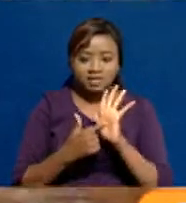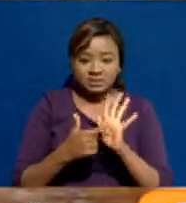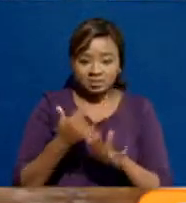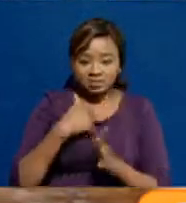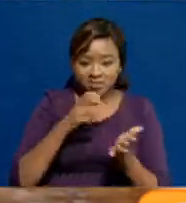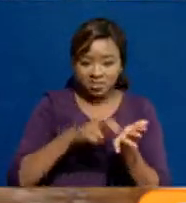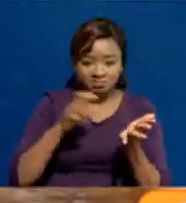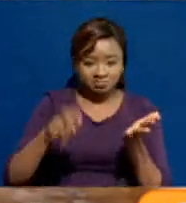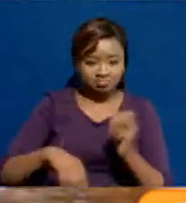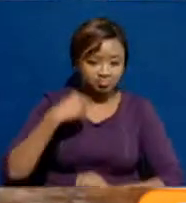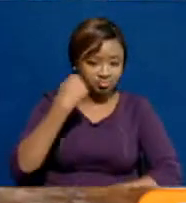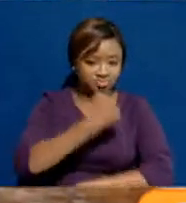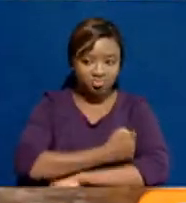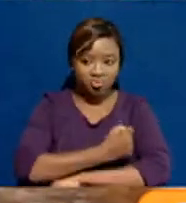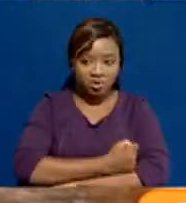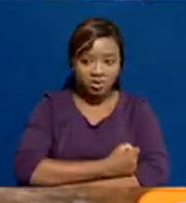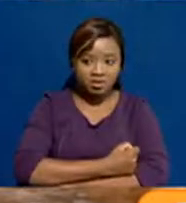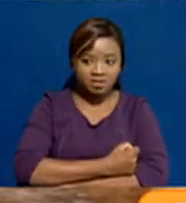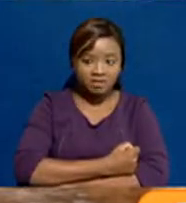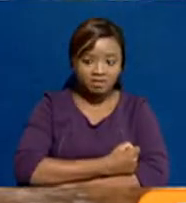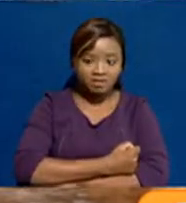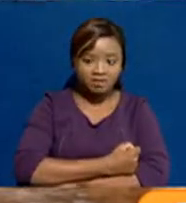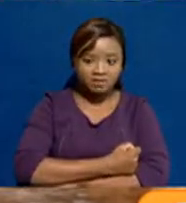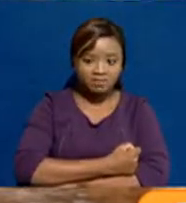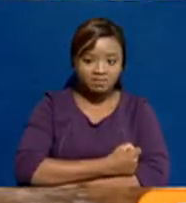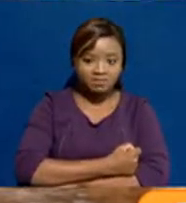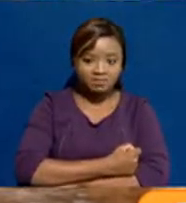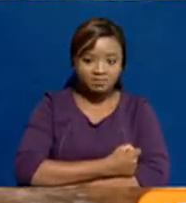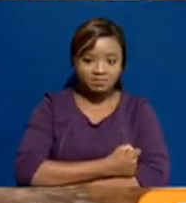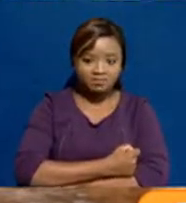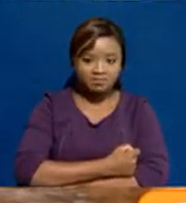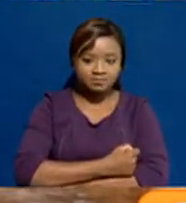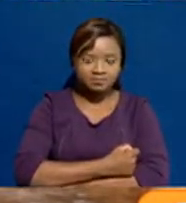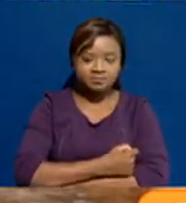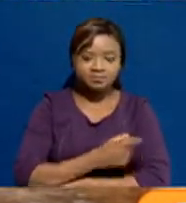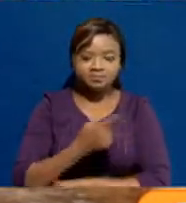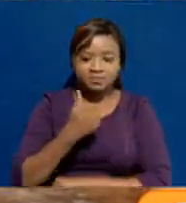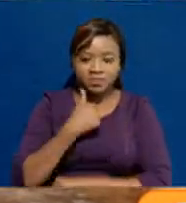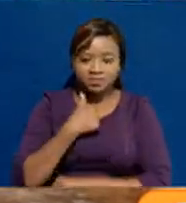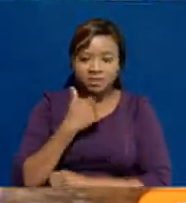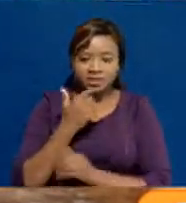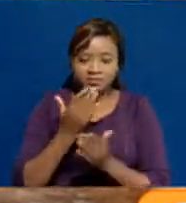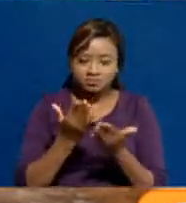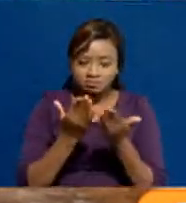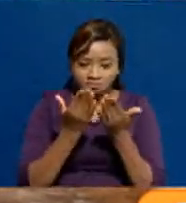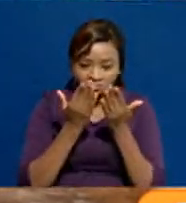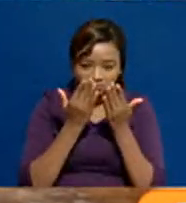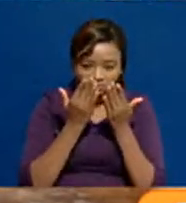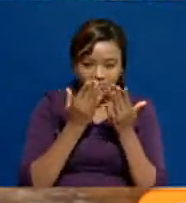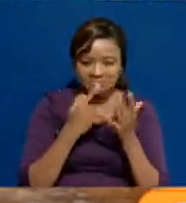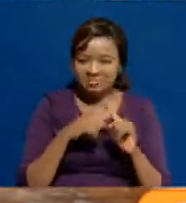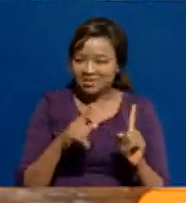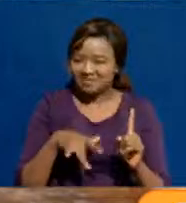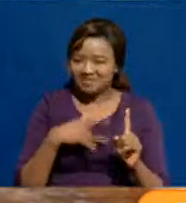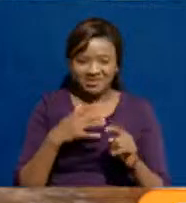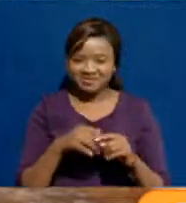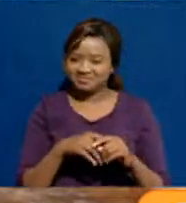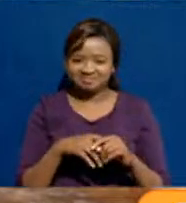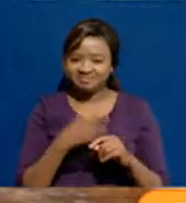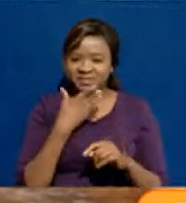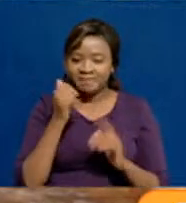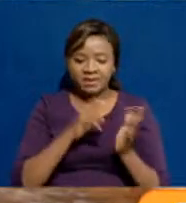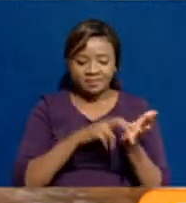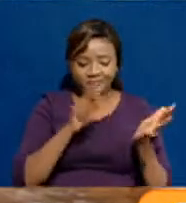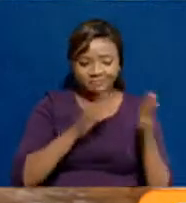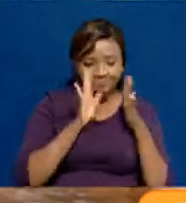mapema. Mimi niliposoma, nikaenda mpaka Form 2, nikaona ya kwamba wacha mimi nipate kufanya mambo ya